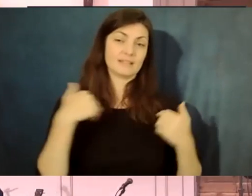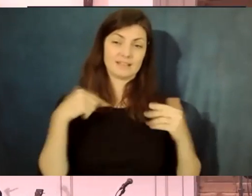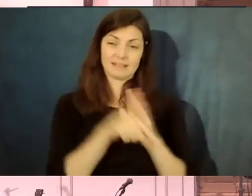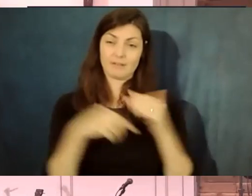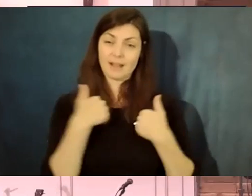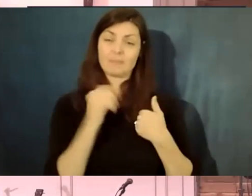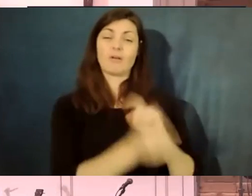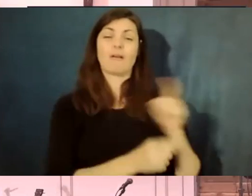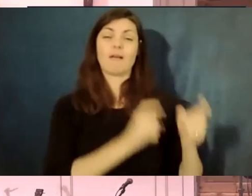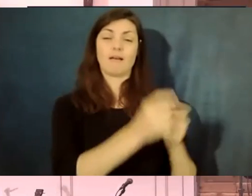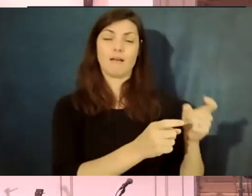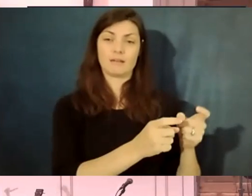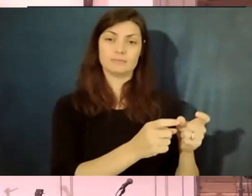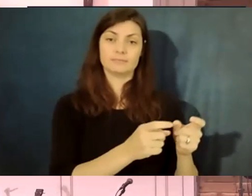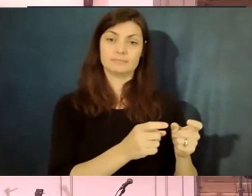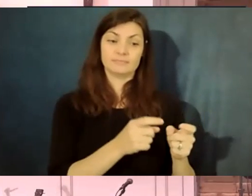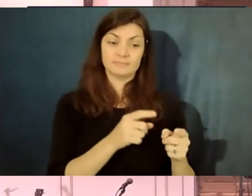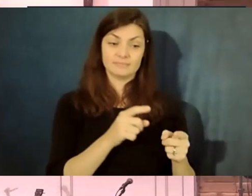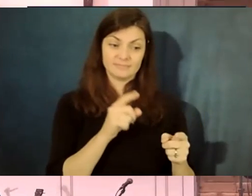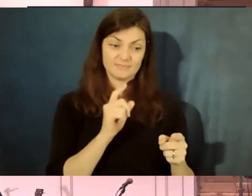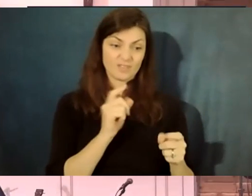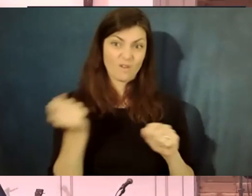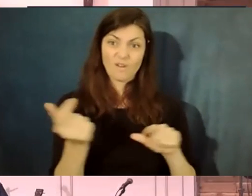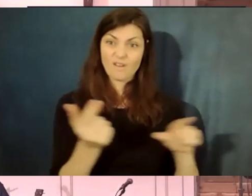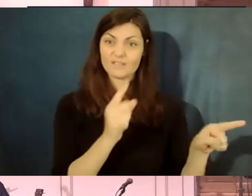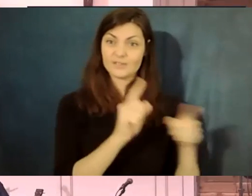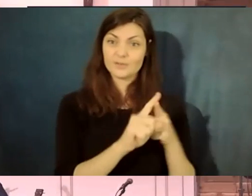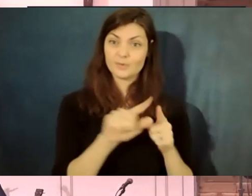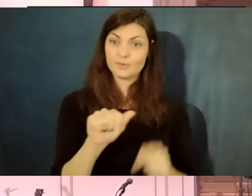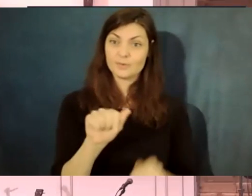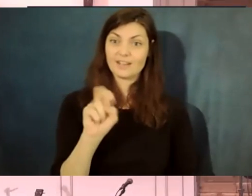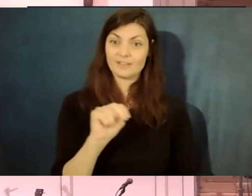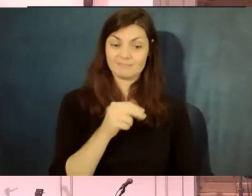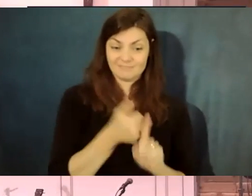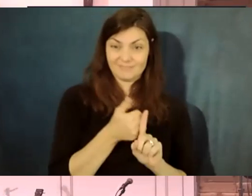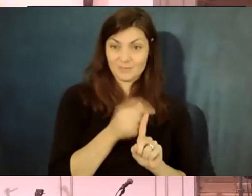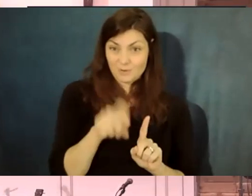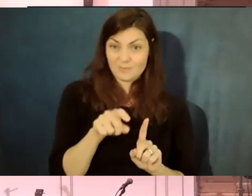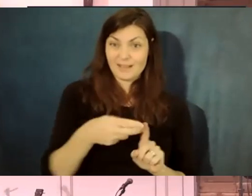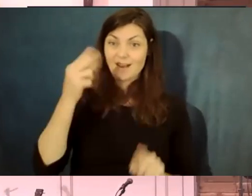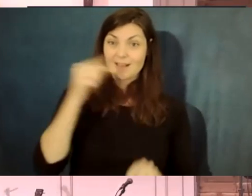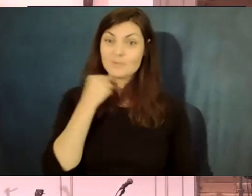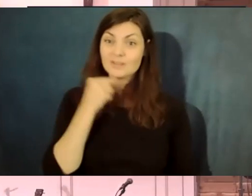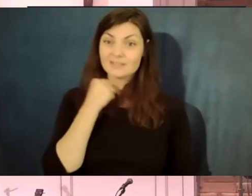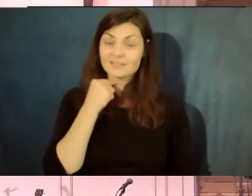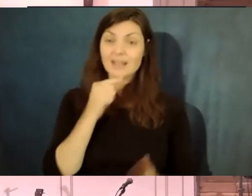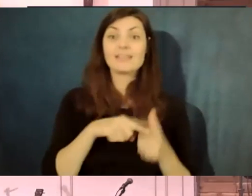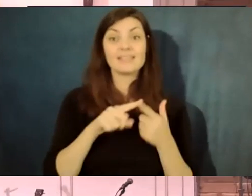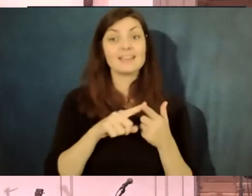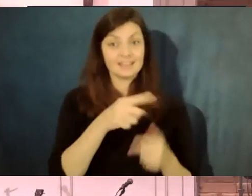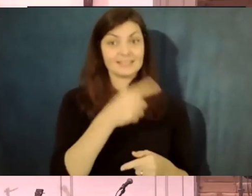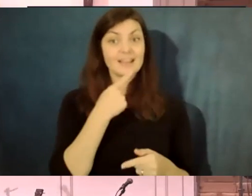who ultimately would be the high priest. It's crazy. And then he says, let's have a feast to